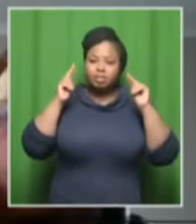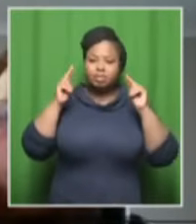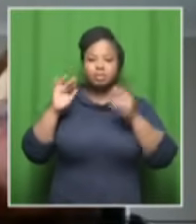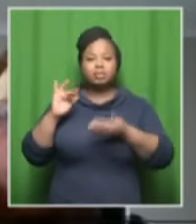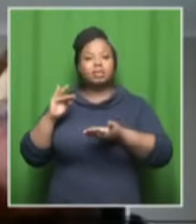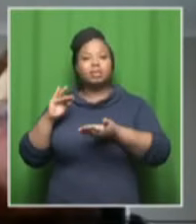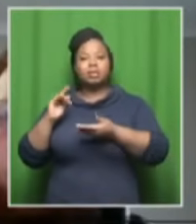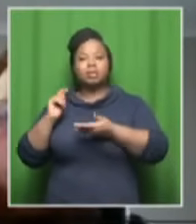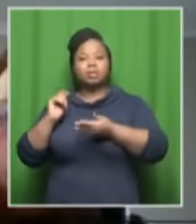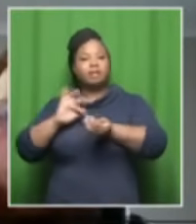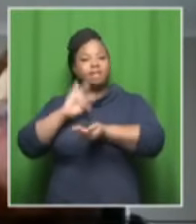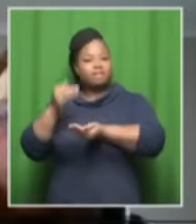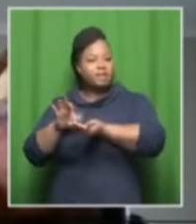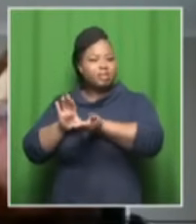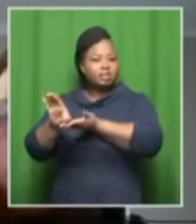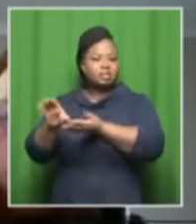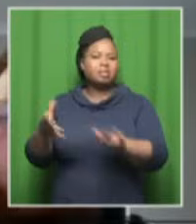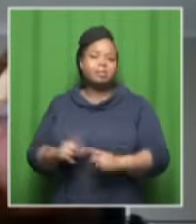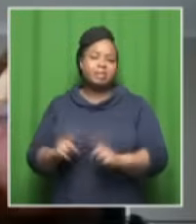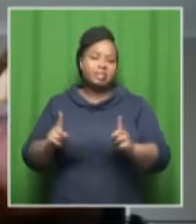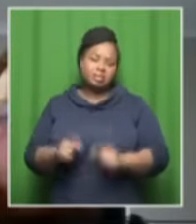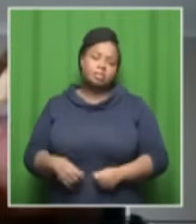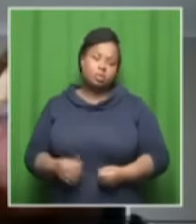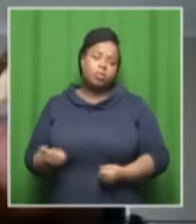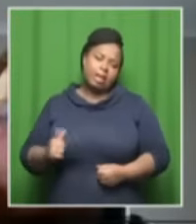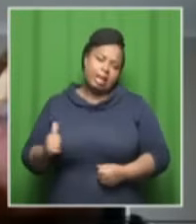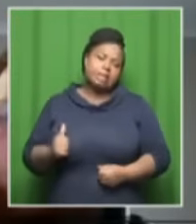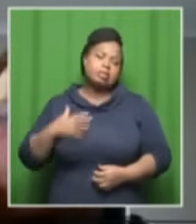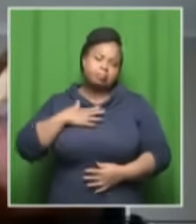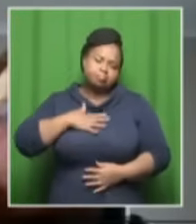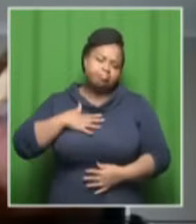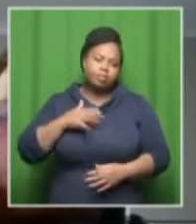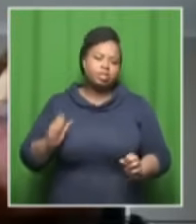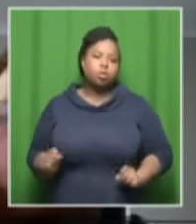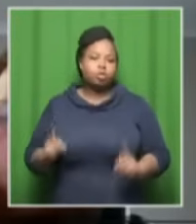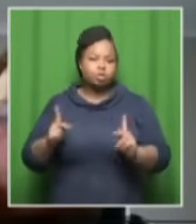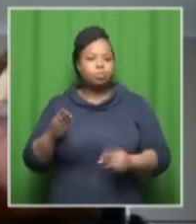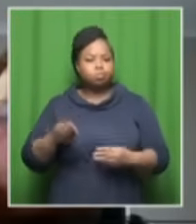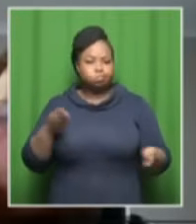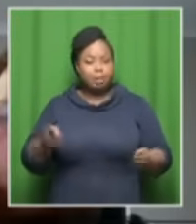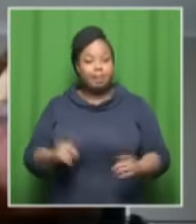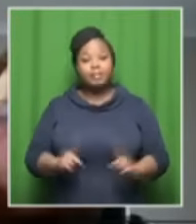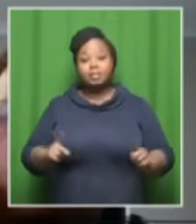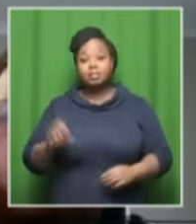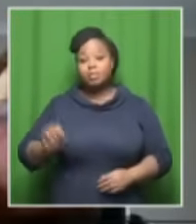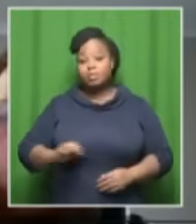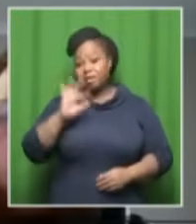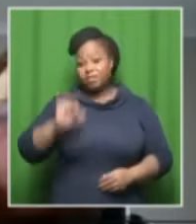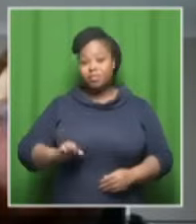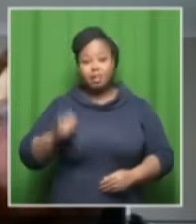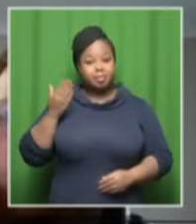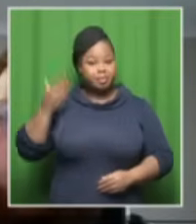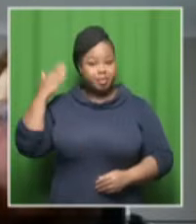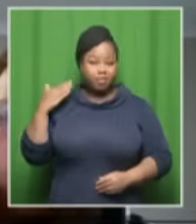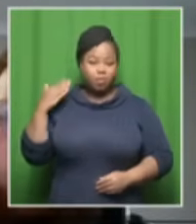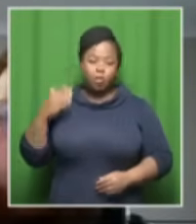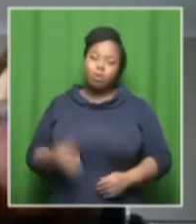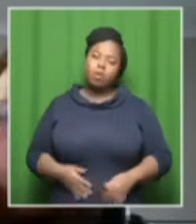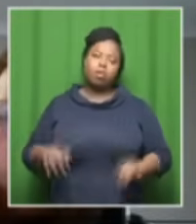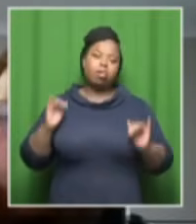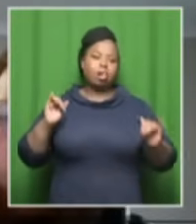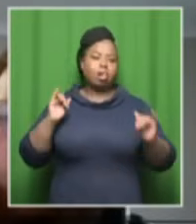and all of that. But the fact that we do have those opportunities, we must be grateful for it. South Africa was in a very deep depressing